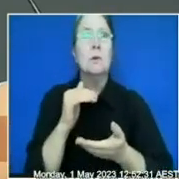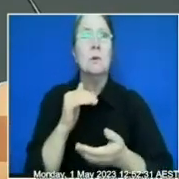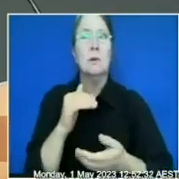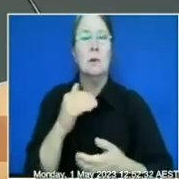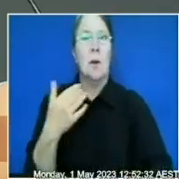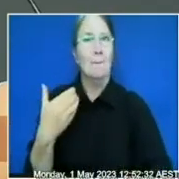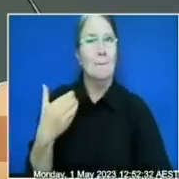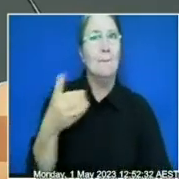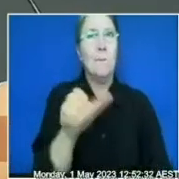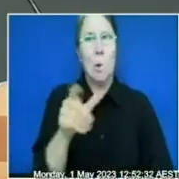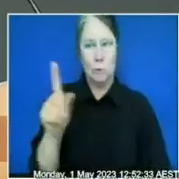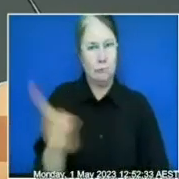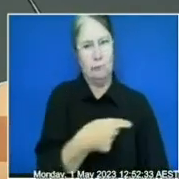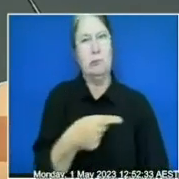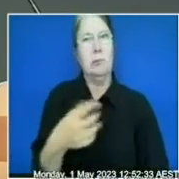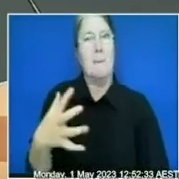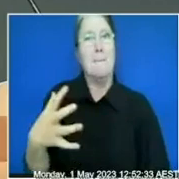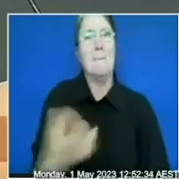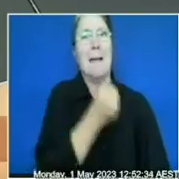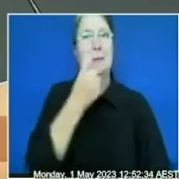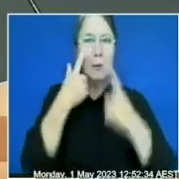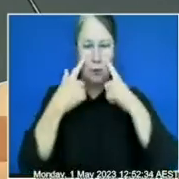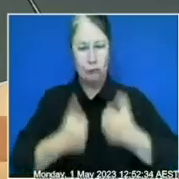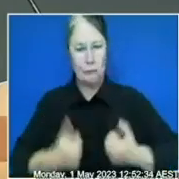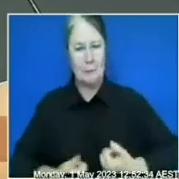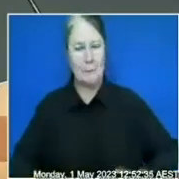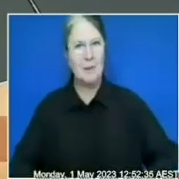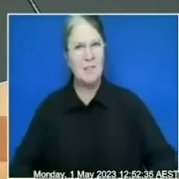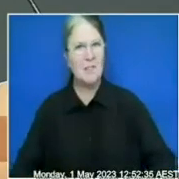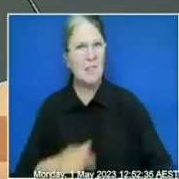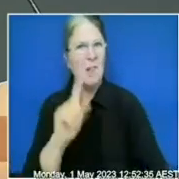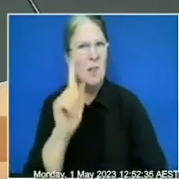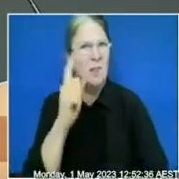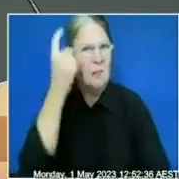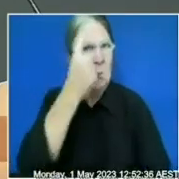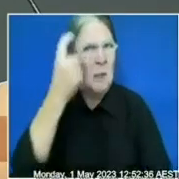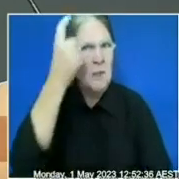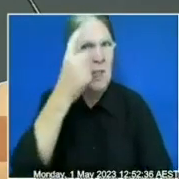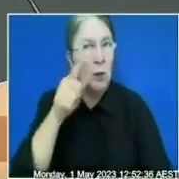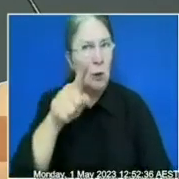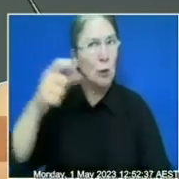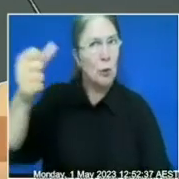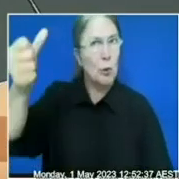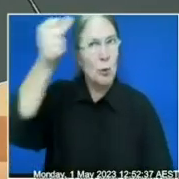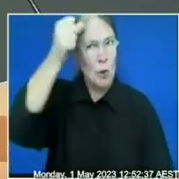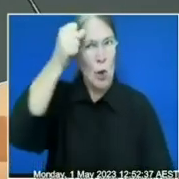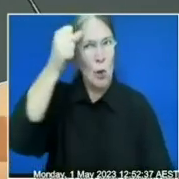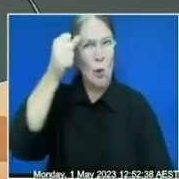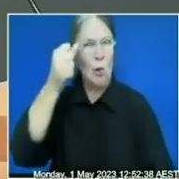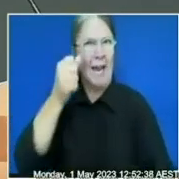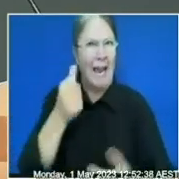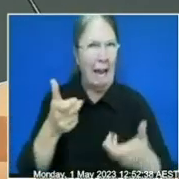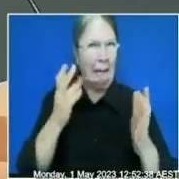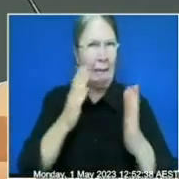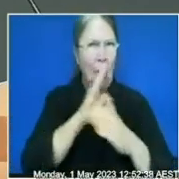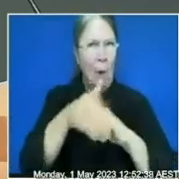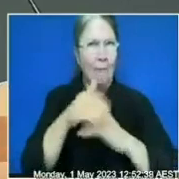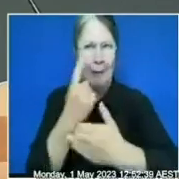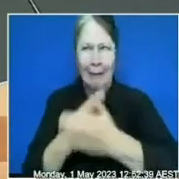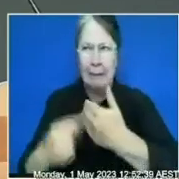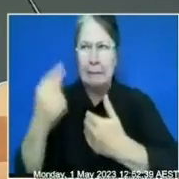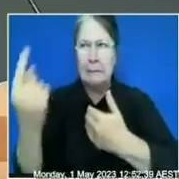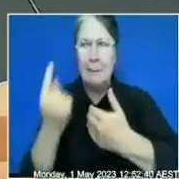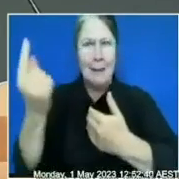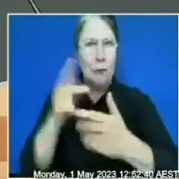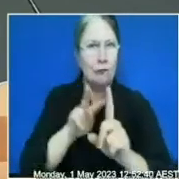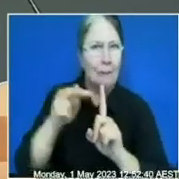ensure that First Peoples engage in that consultation and ensure that their voice